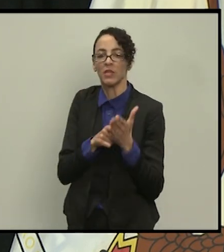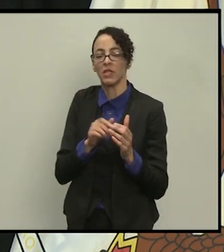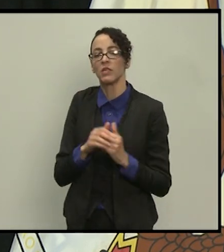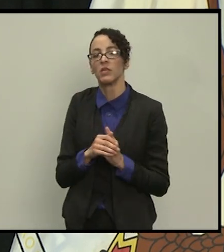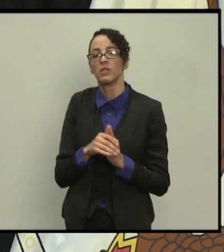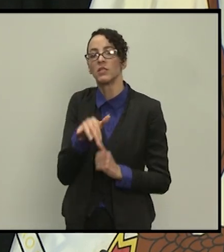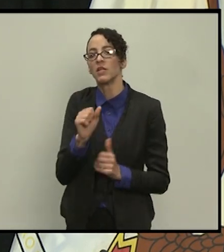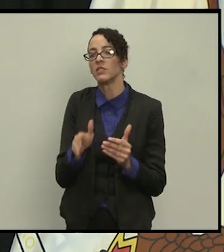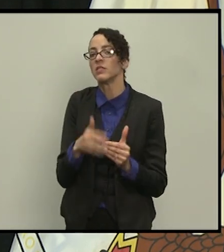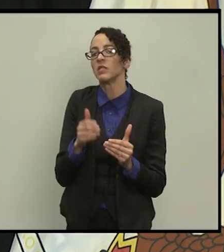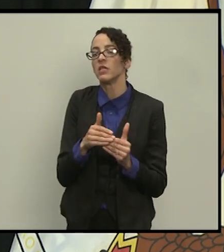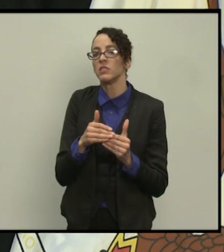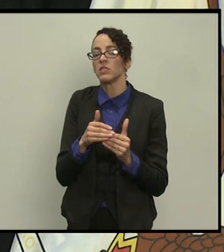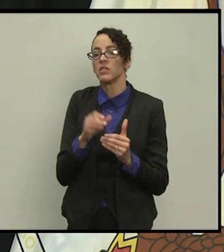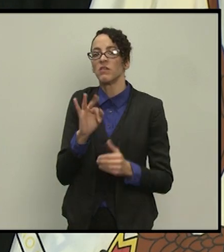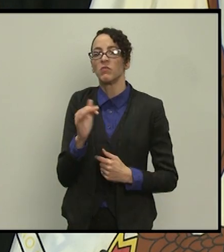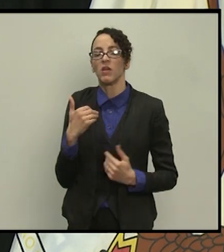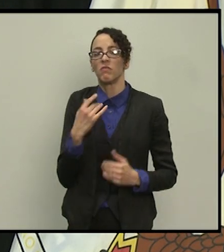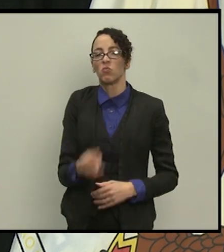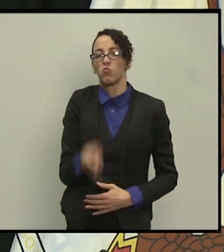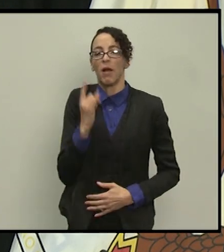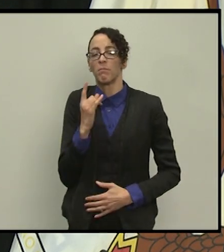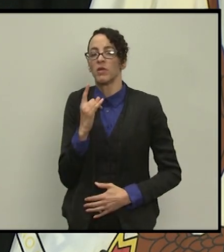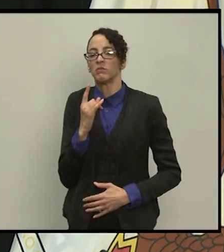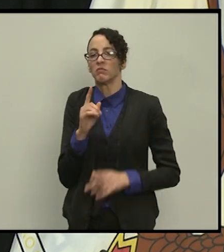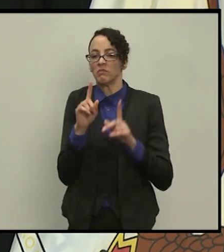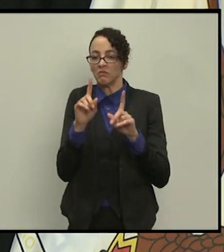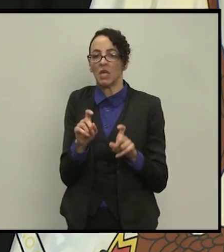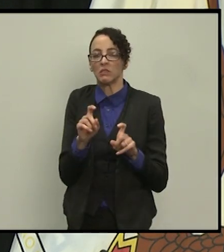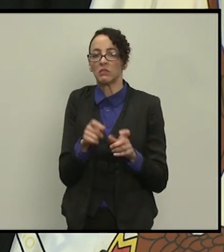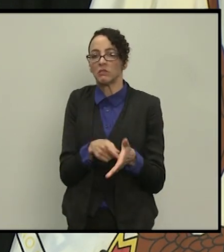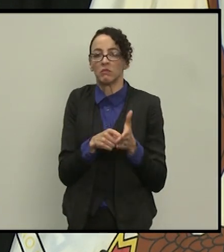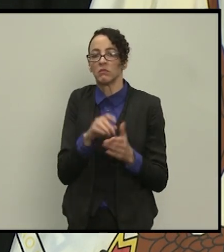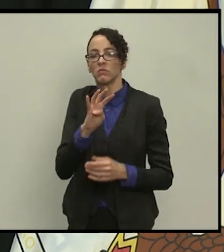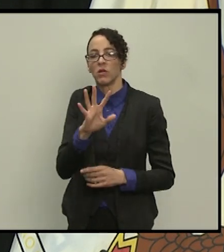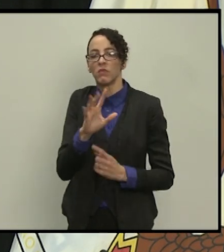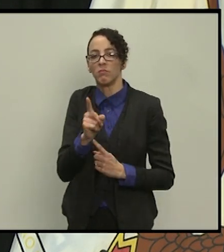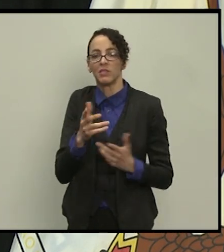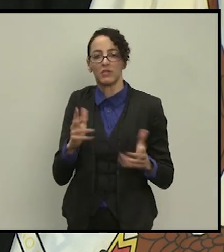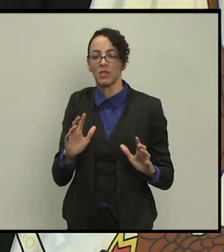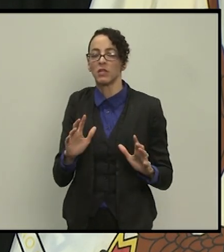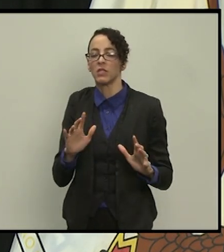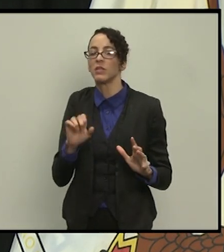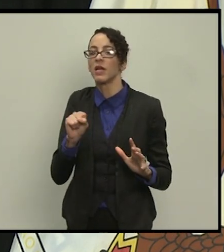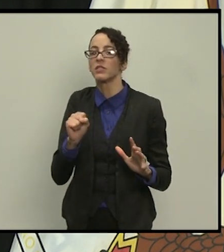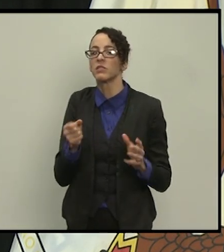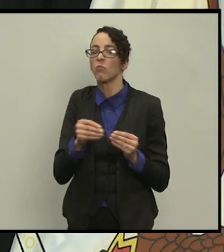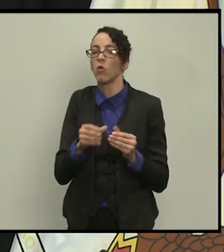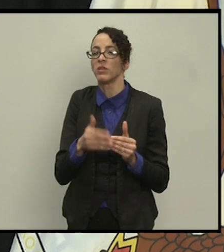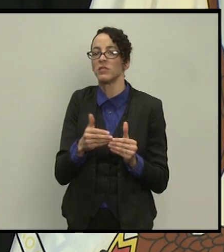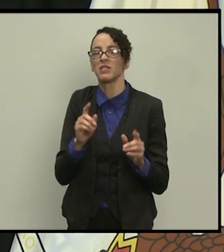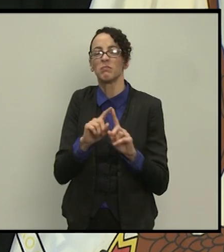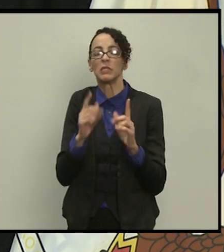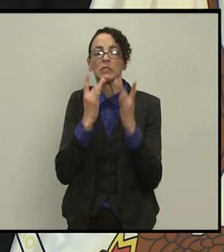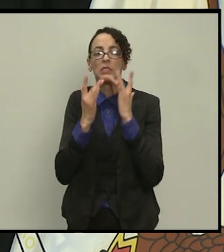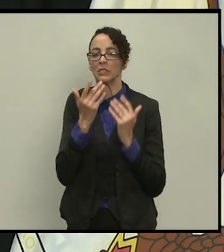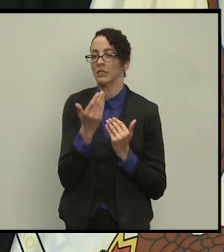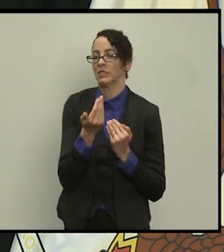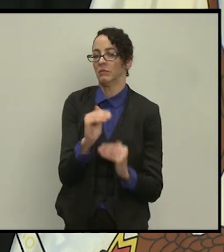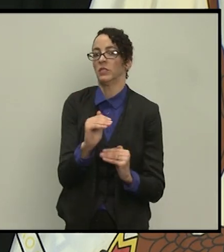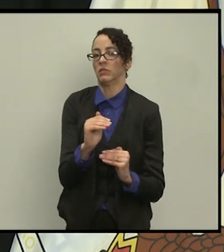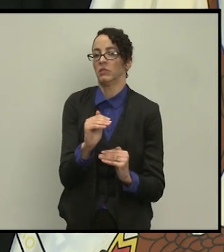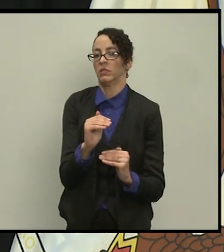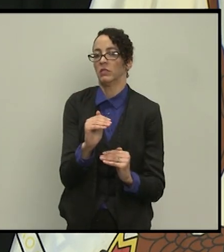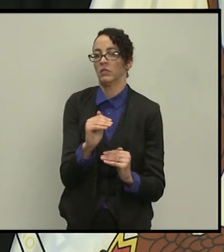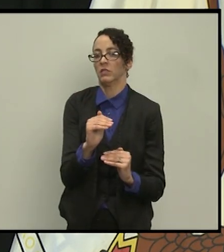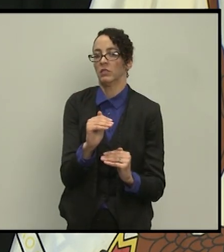rapid tests that take 45 minutes. But we obviously don't have nearly as many of those as the tests that